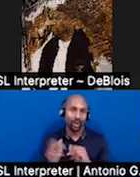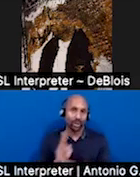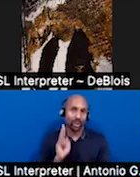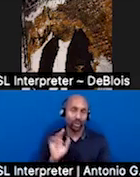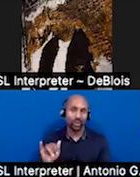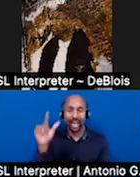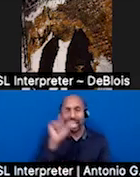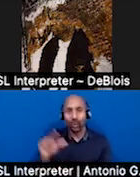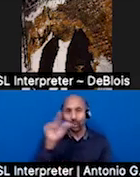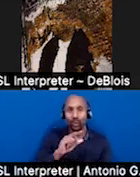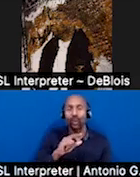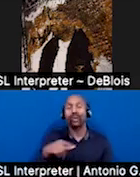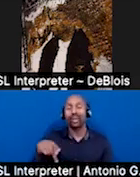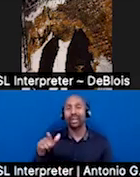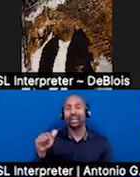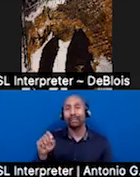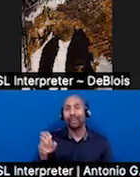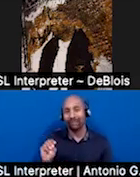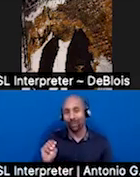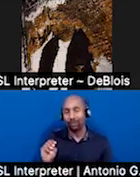Google platforms like that, so